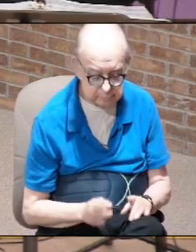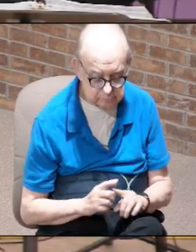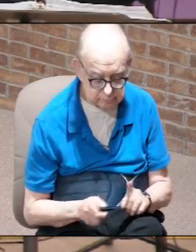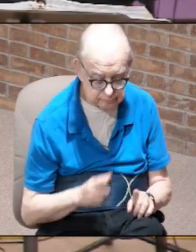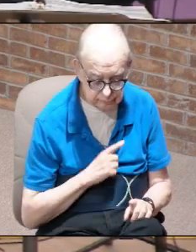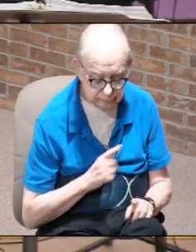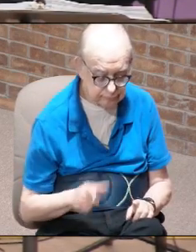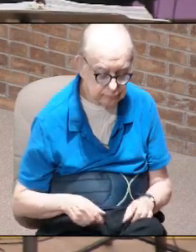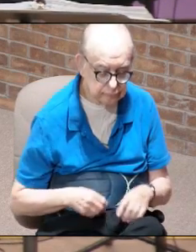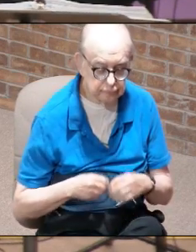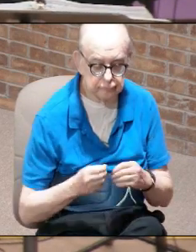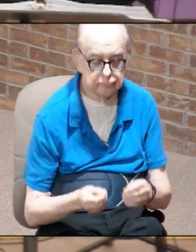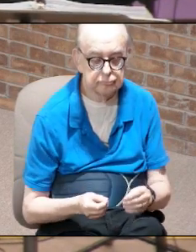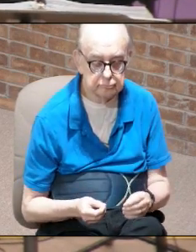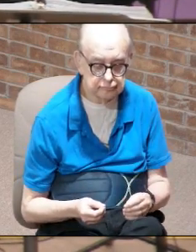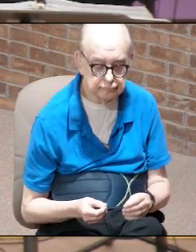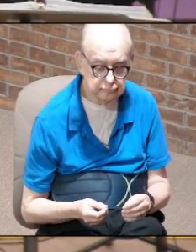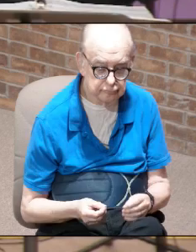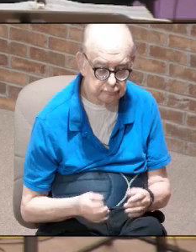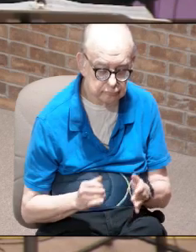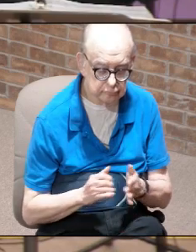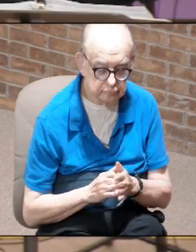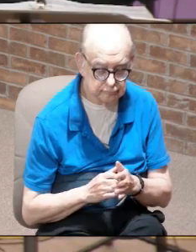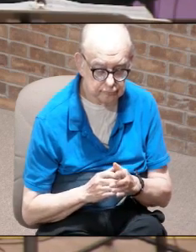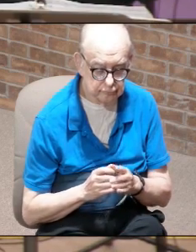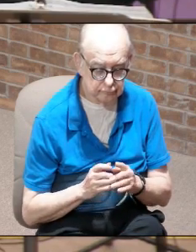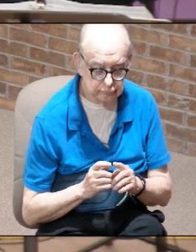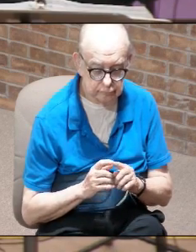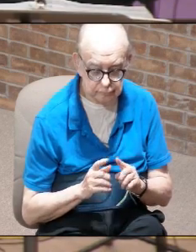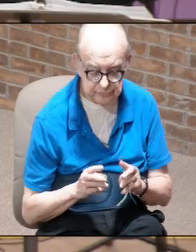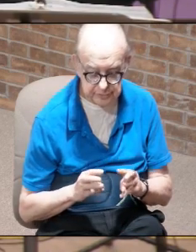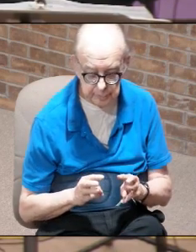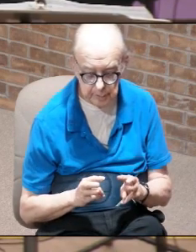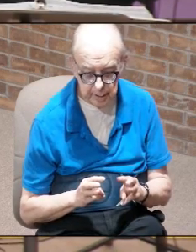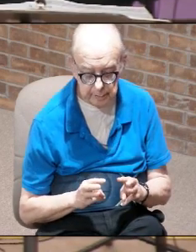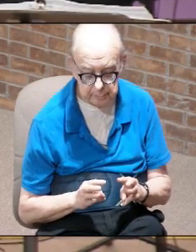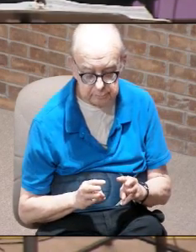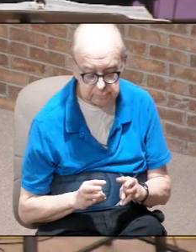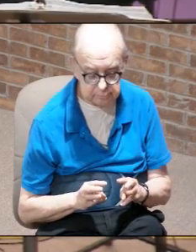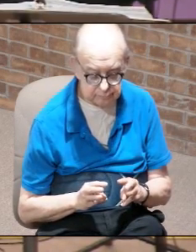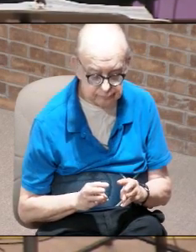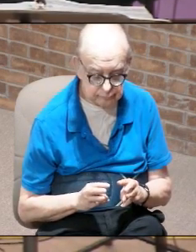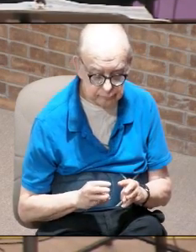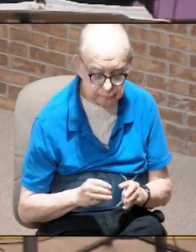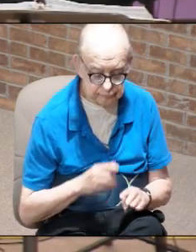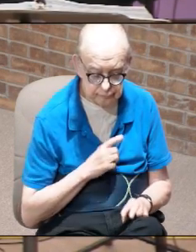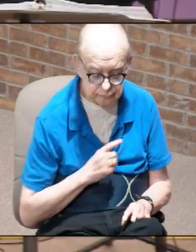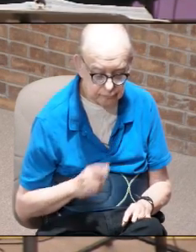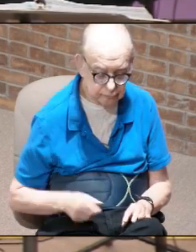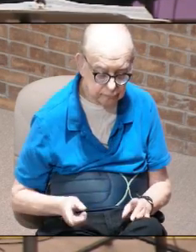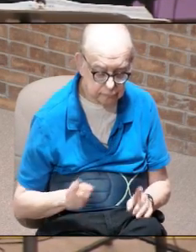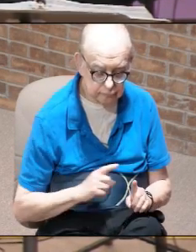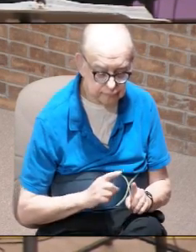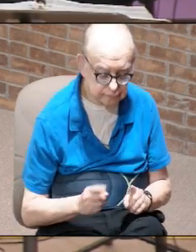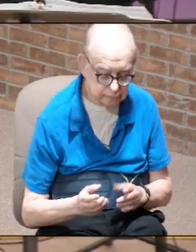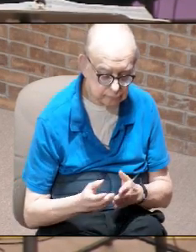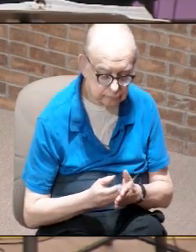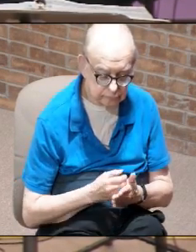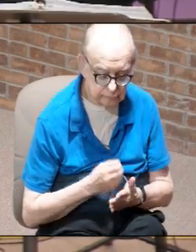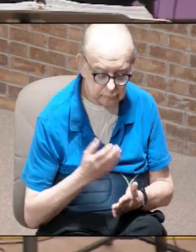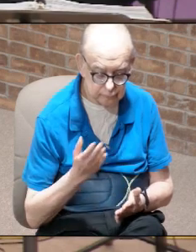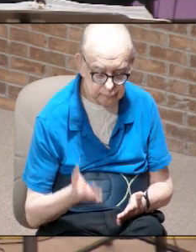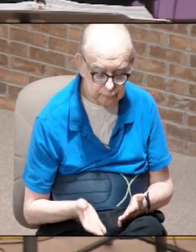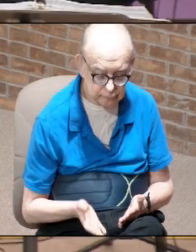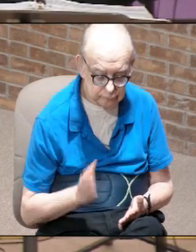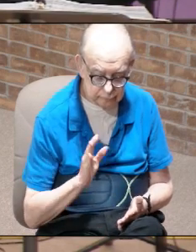but the Lord puts it the other way around. He says, where your treasure